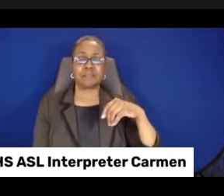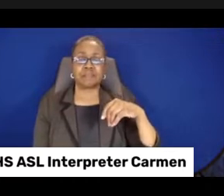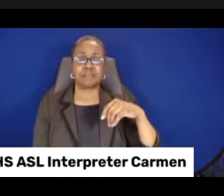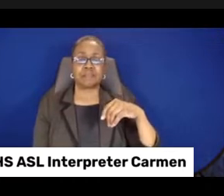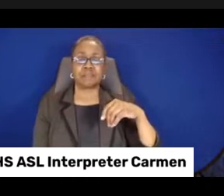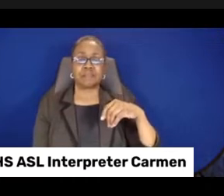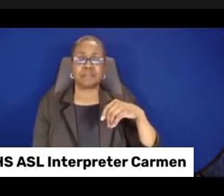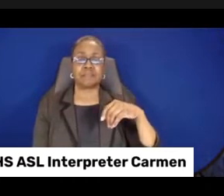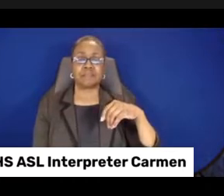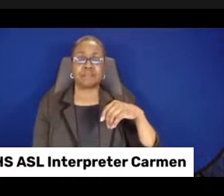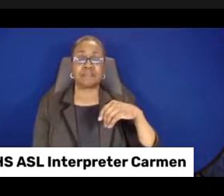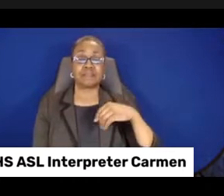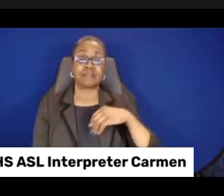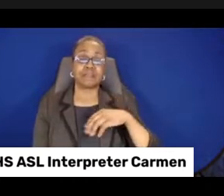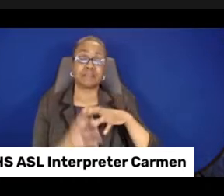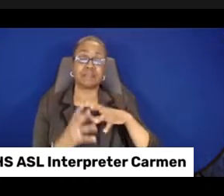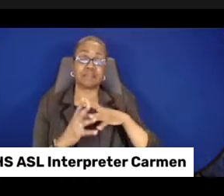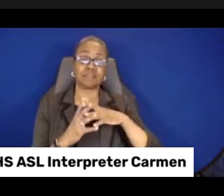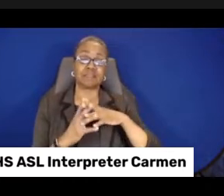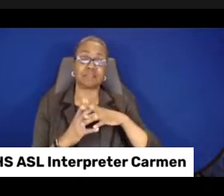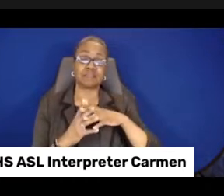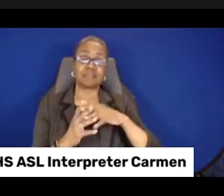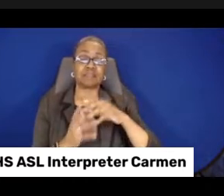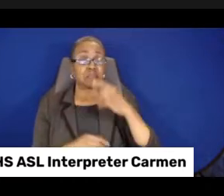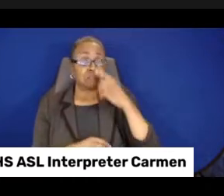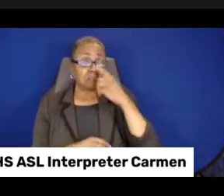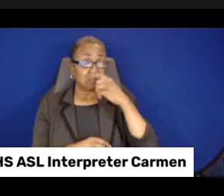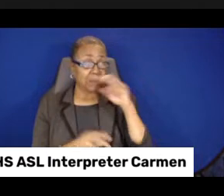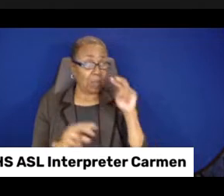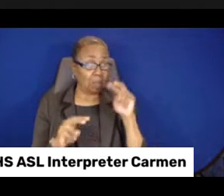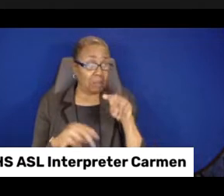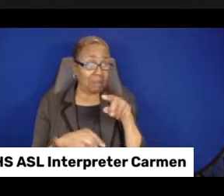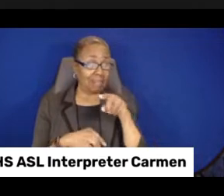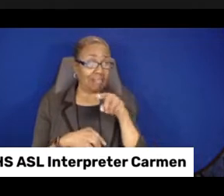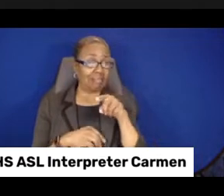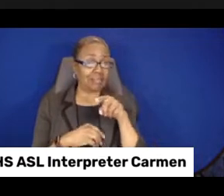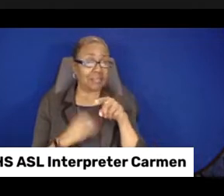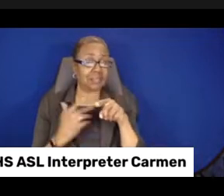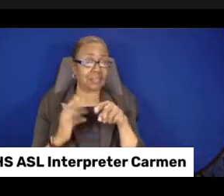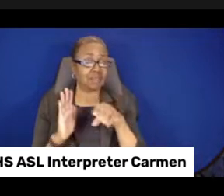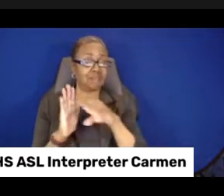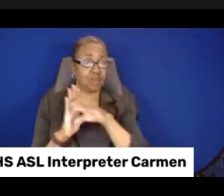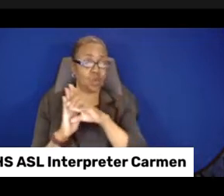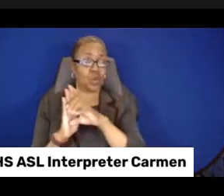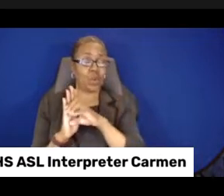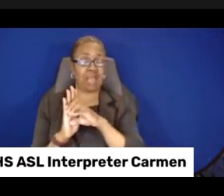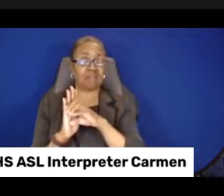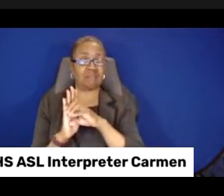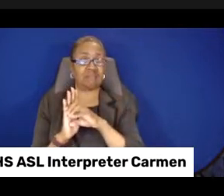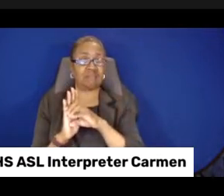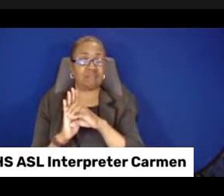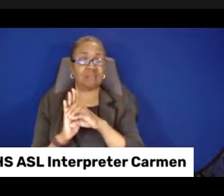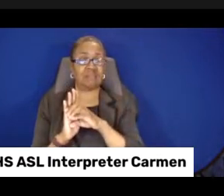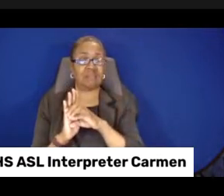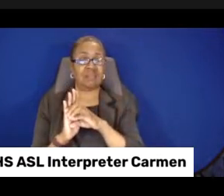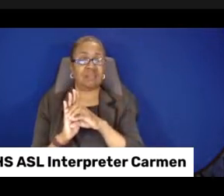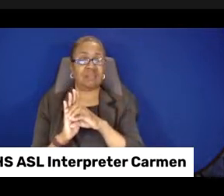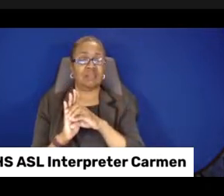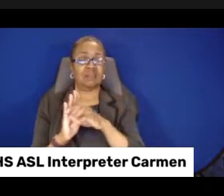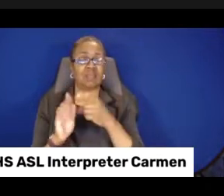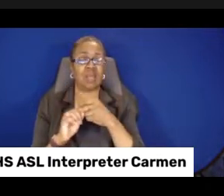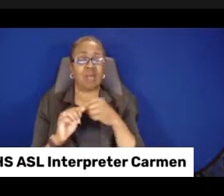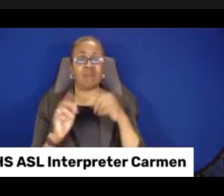And I just wanted to invite you to take a look at this photograph taken by our